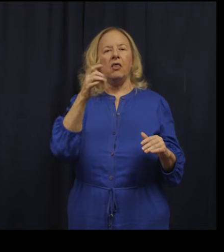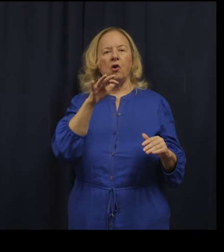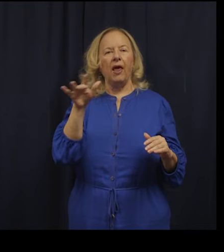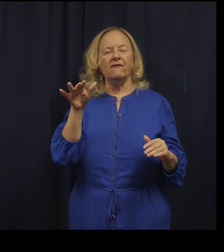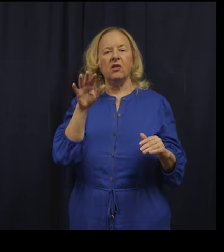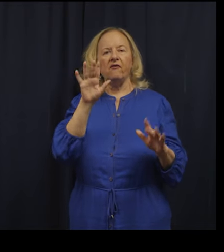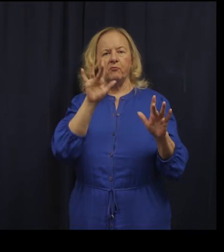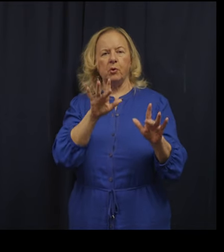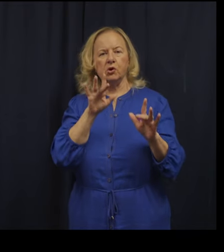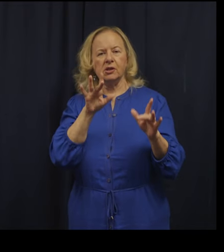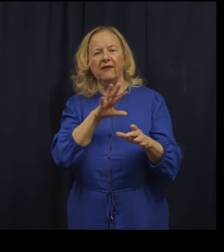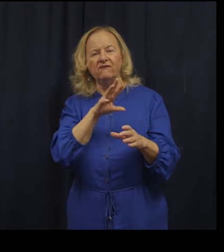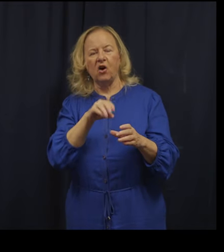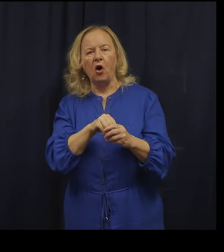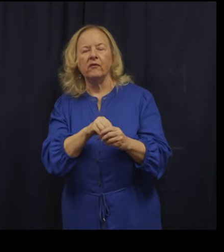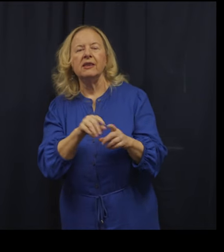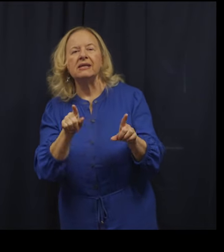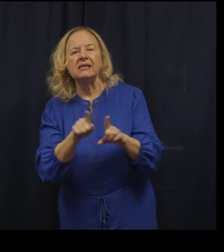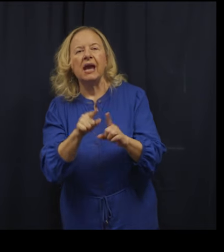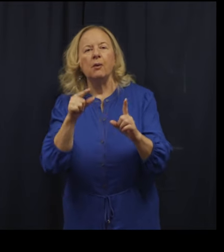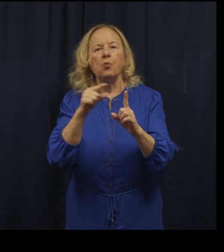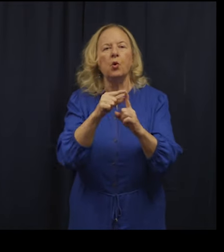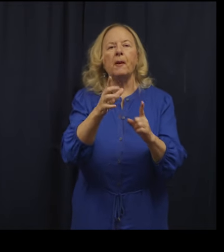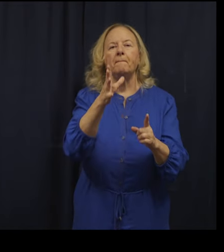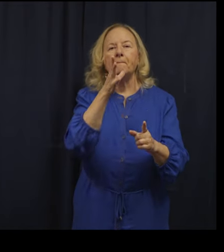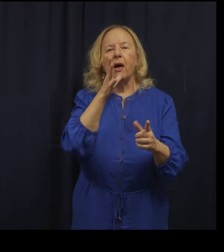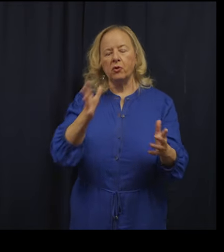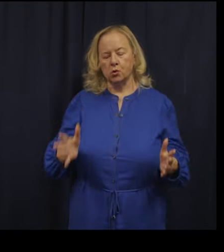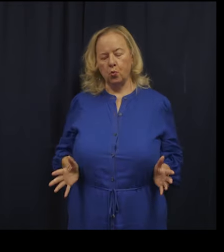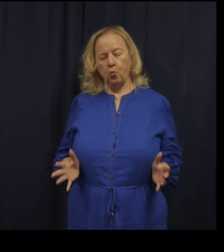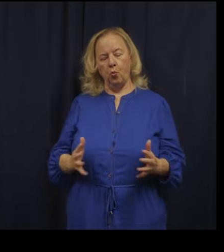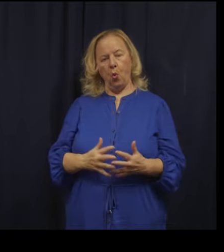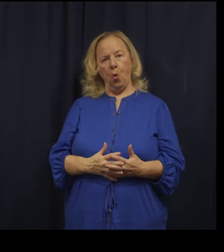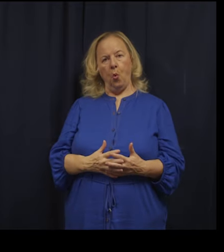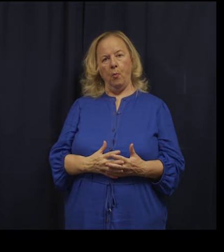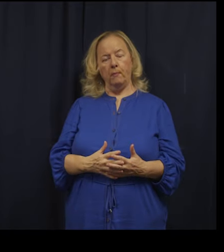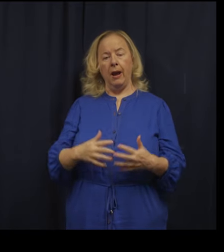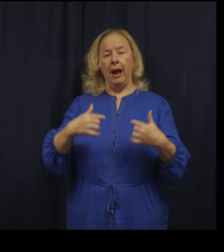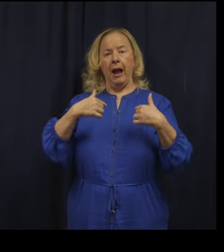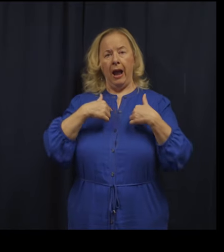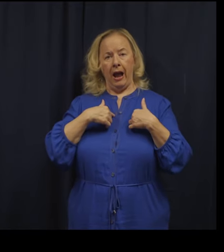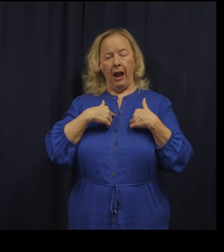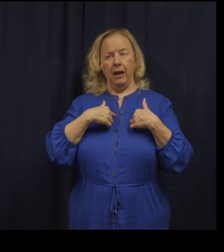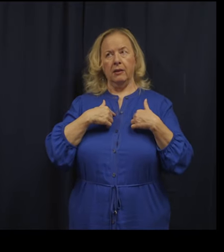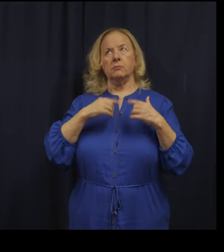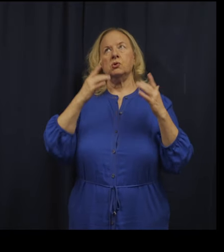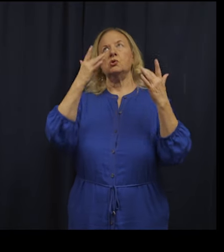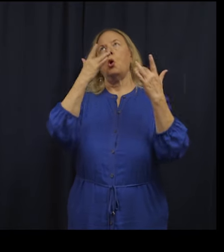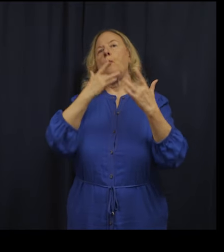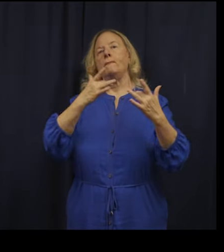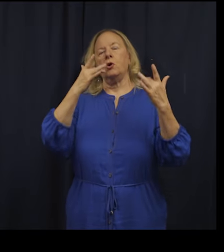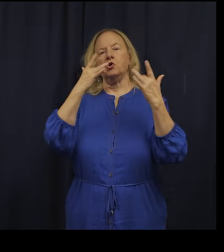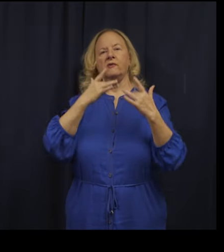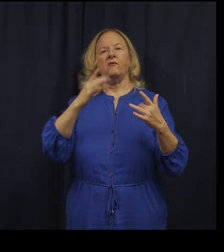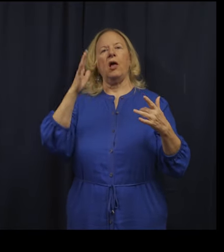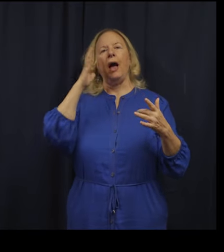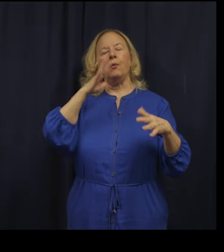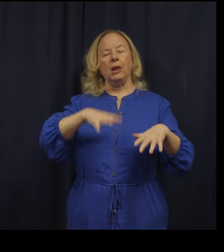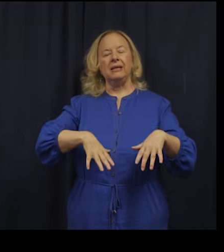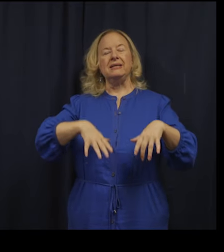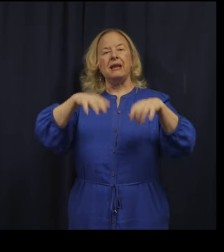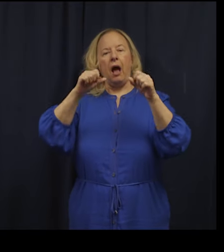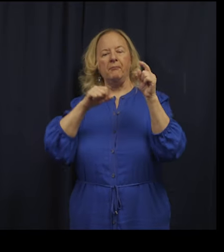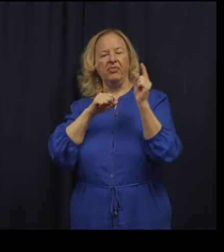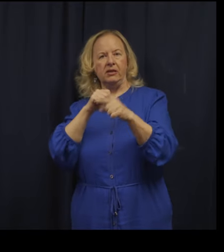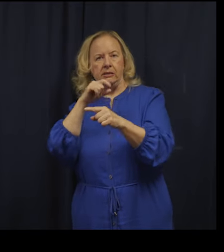level of mercy involving, it's the same word as the mother's womb. It means I am so merciful that I'm going to adopt